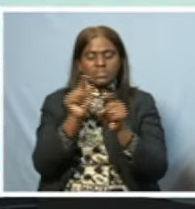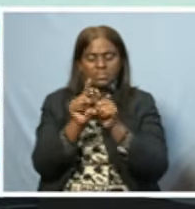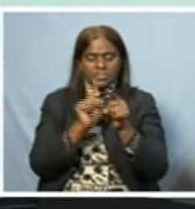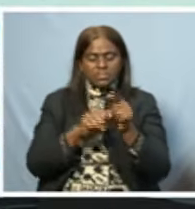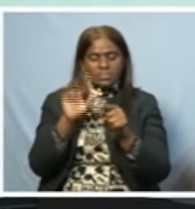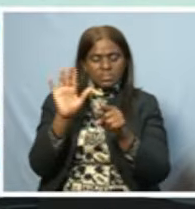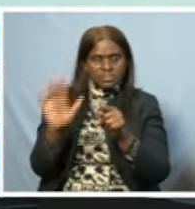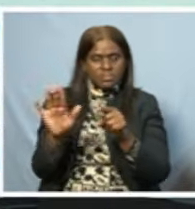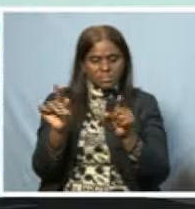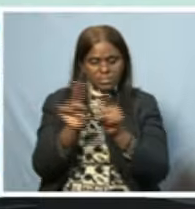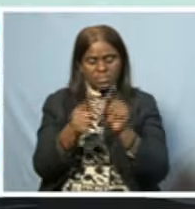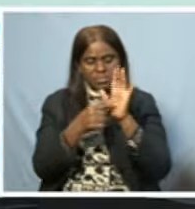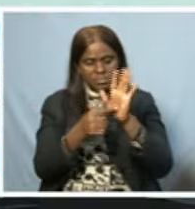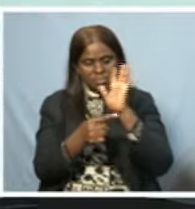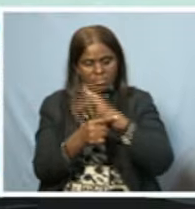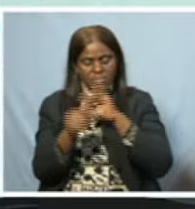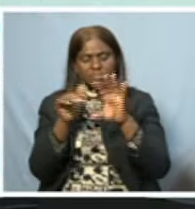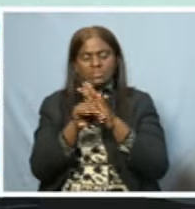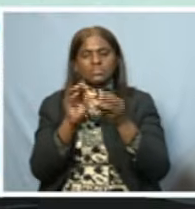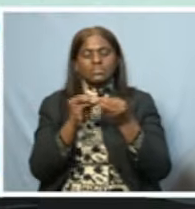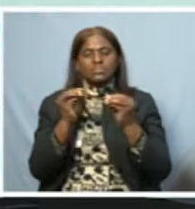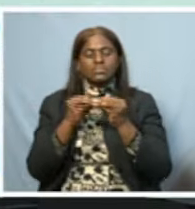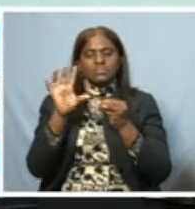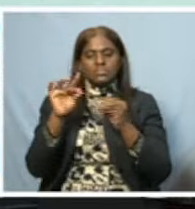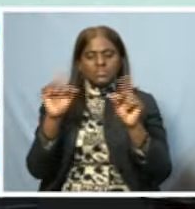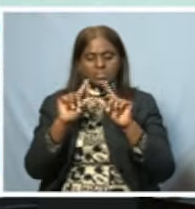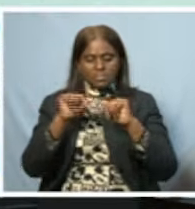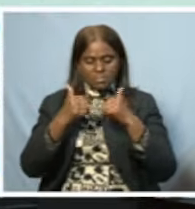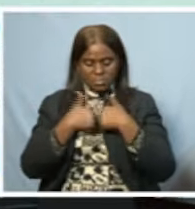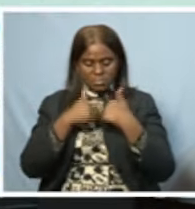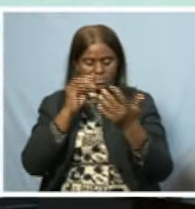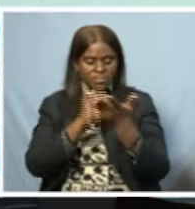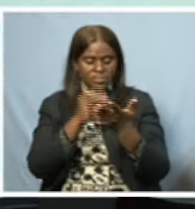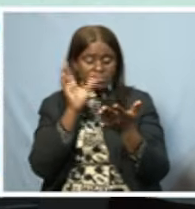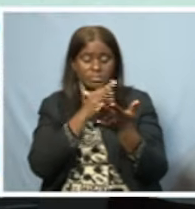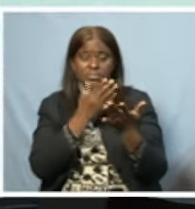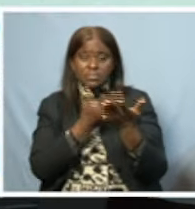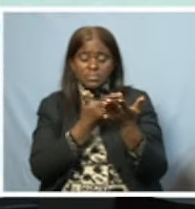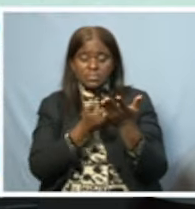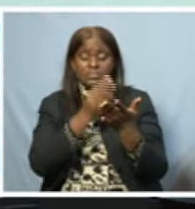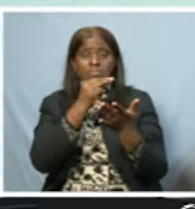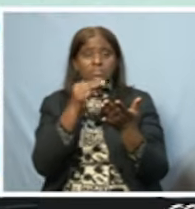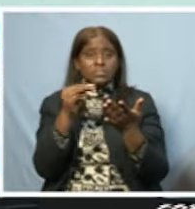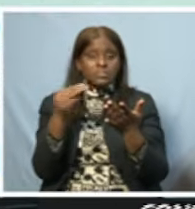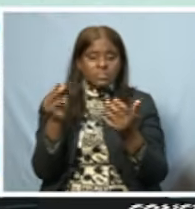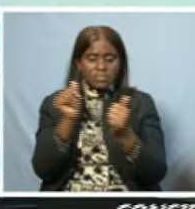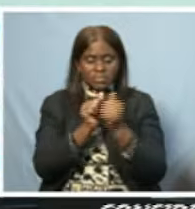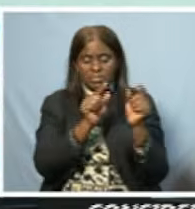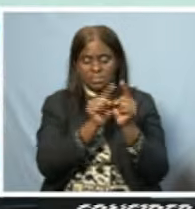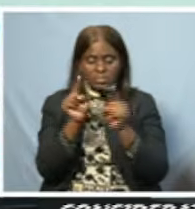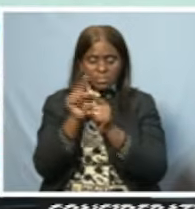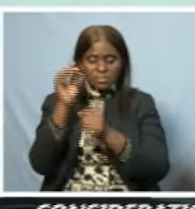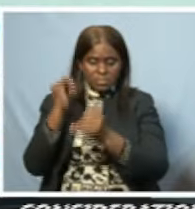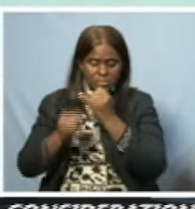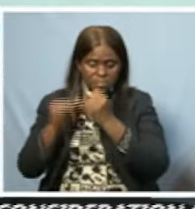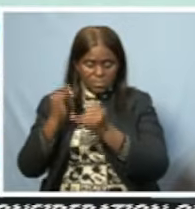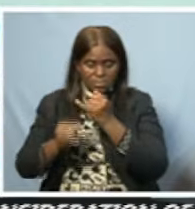progress as shown on Appendix 8, where we have put materials and also